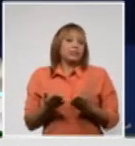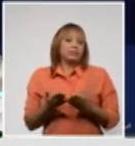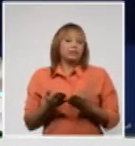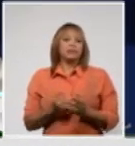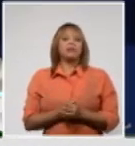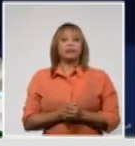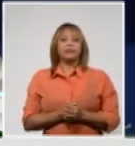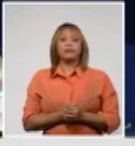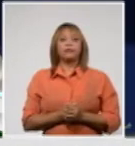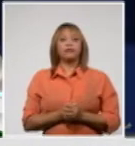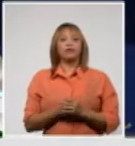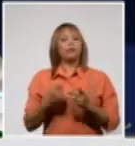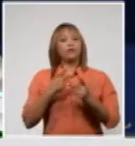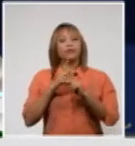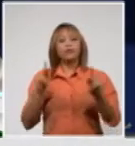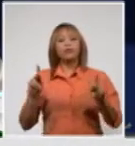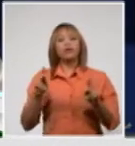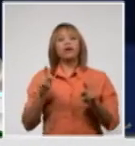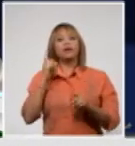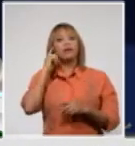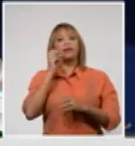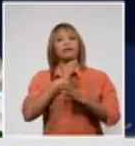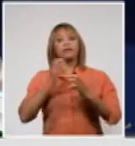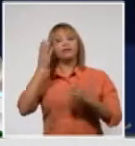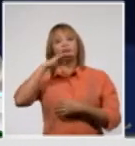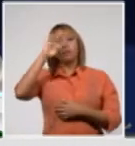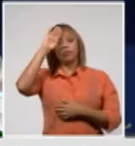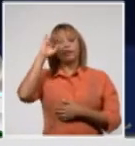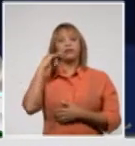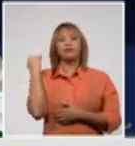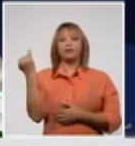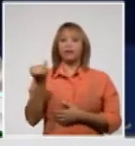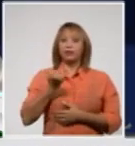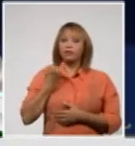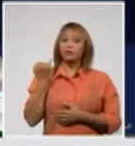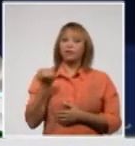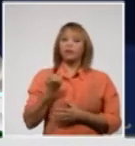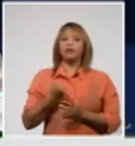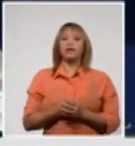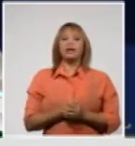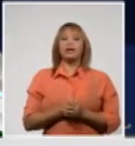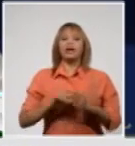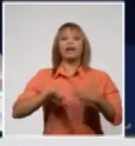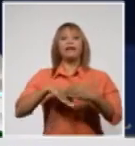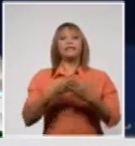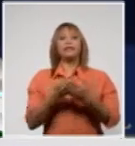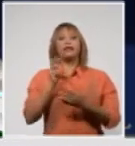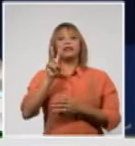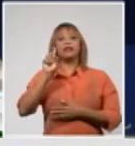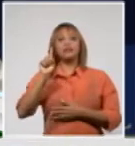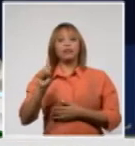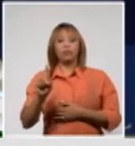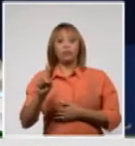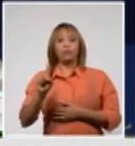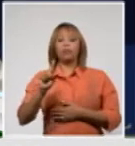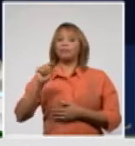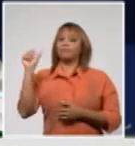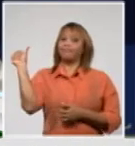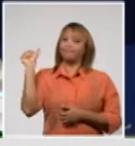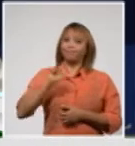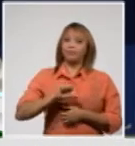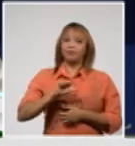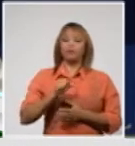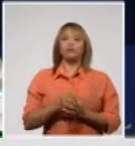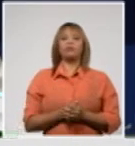and international scientific resources, on August the 31st, her